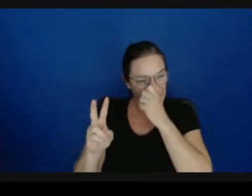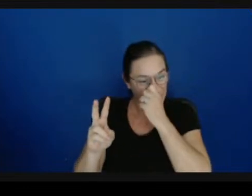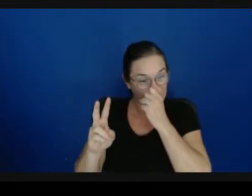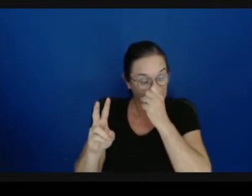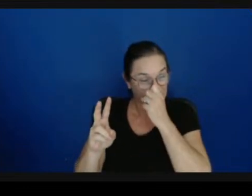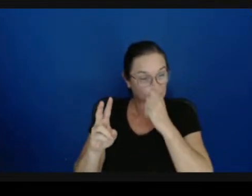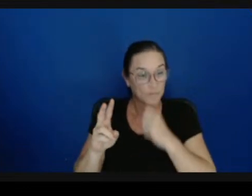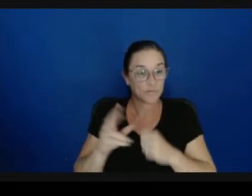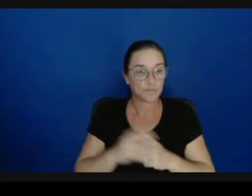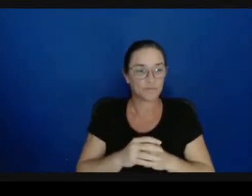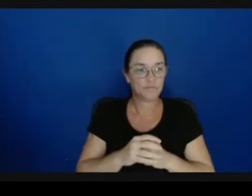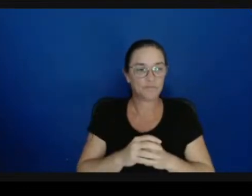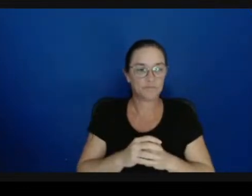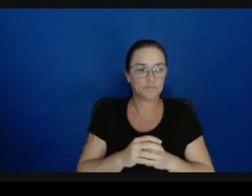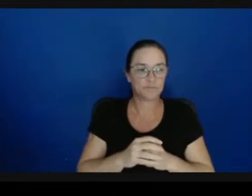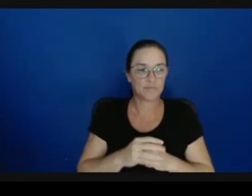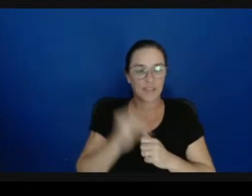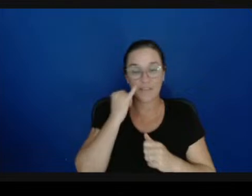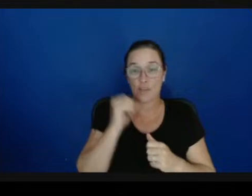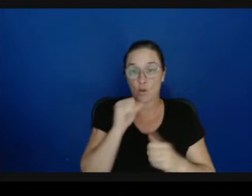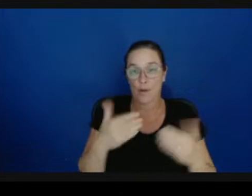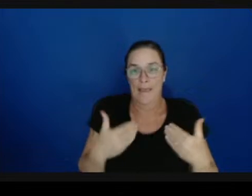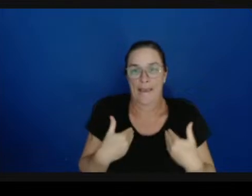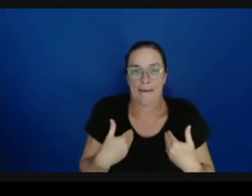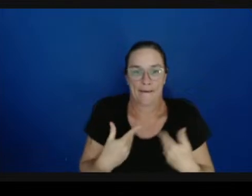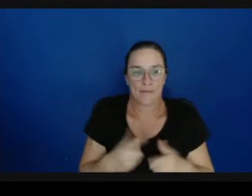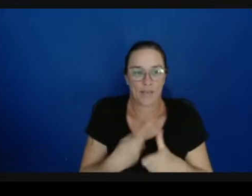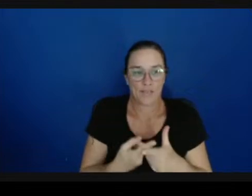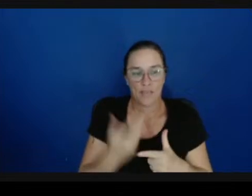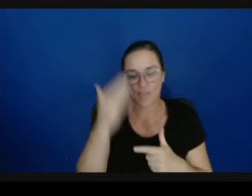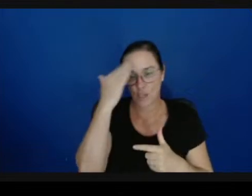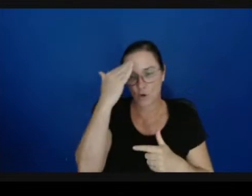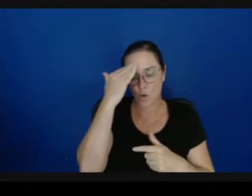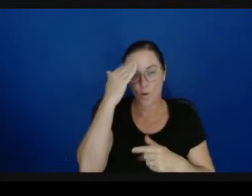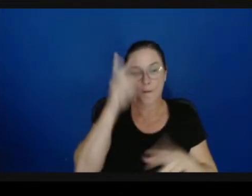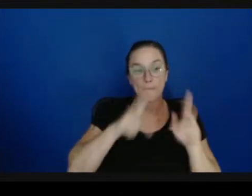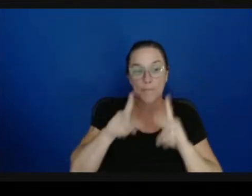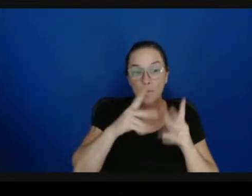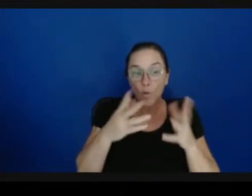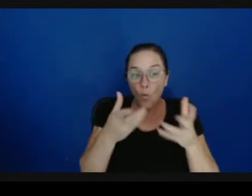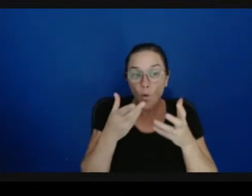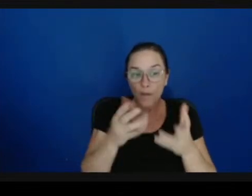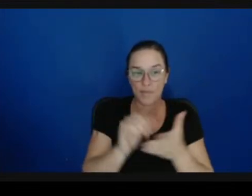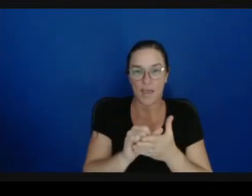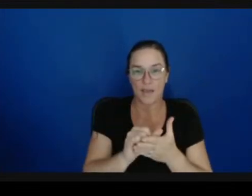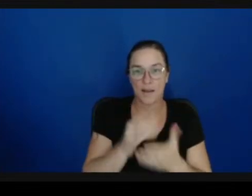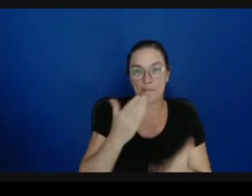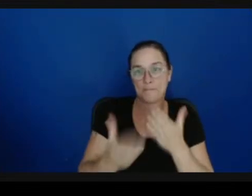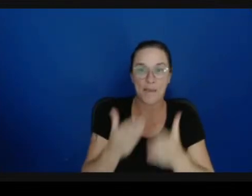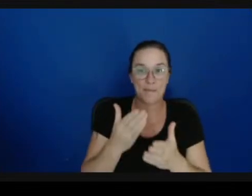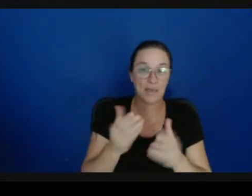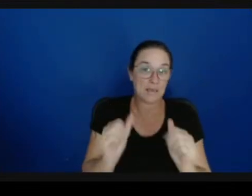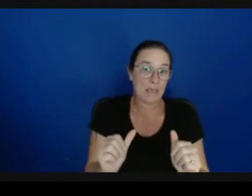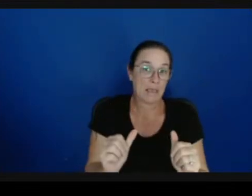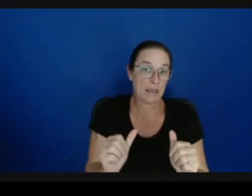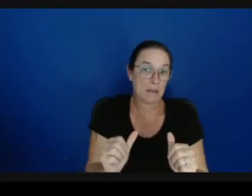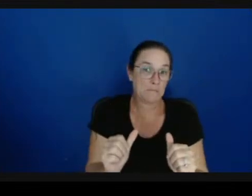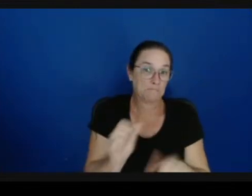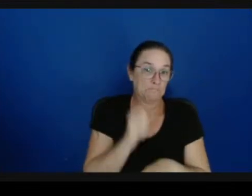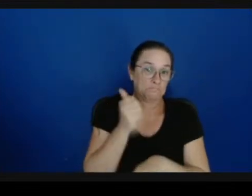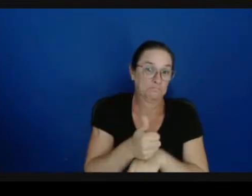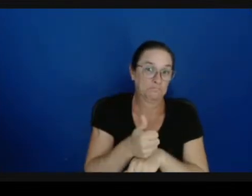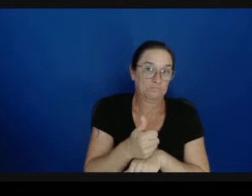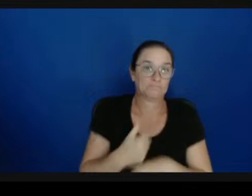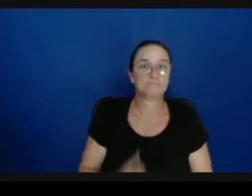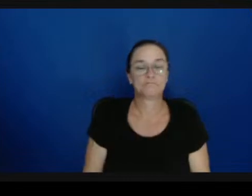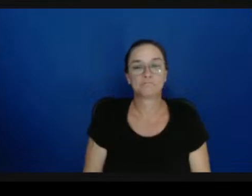to them, and even if they don't have it, they will then know that people would like that, and maybe they will make it happen, even if they don't have it already.